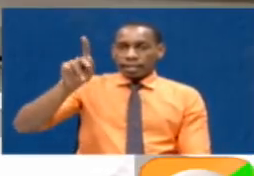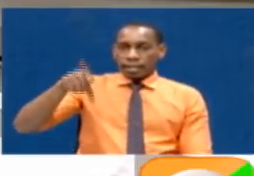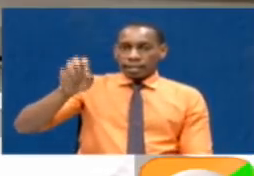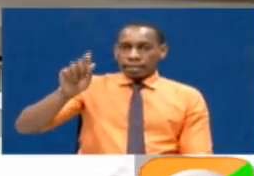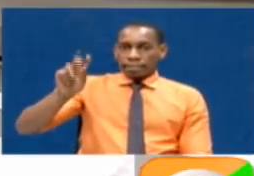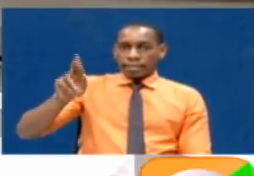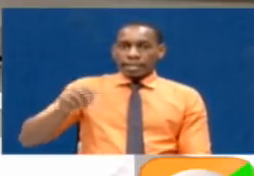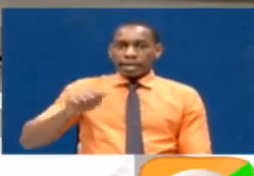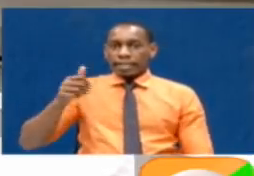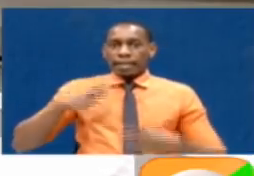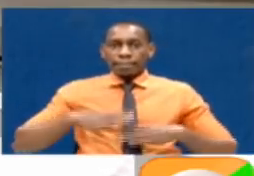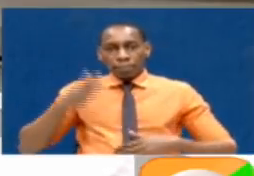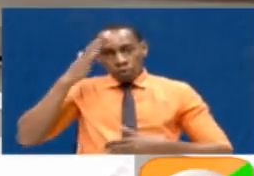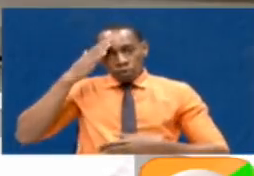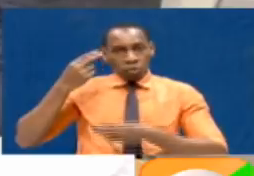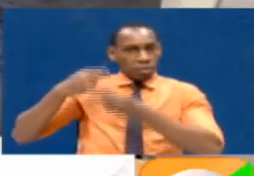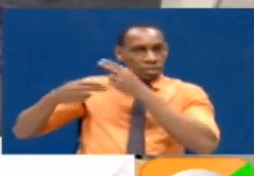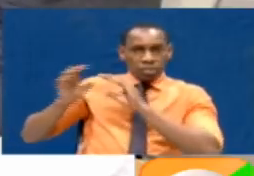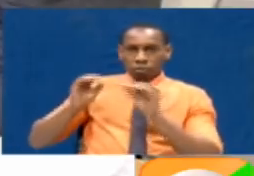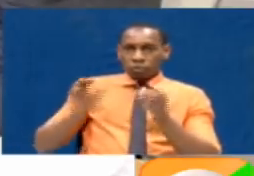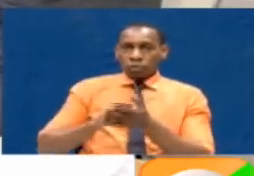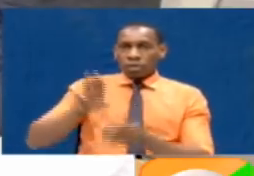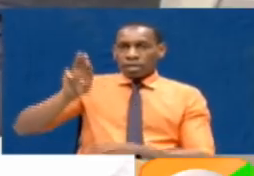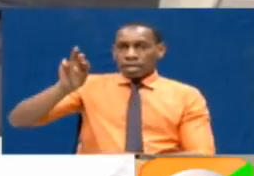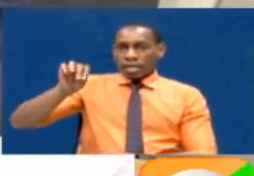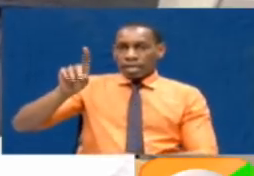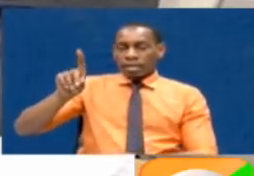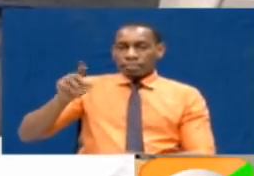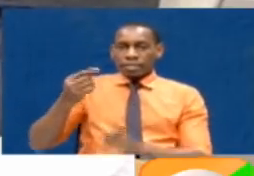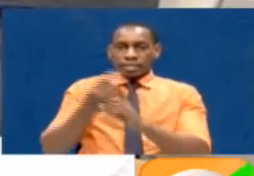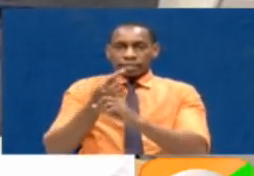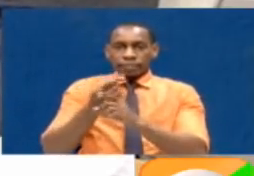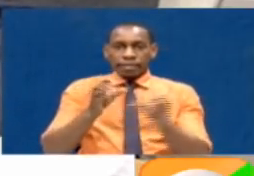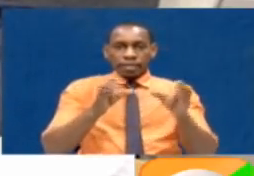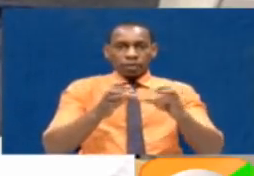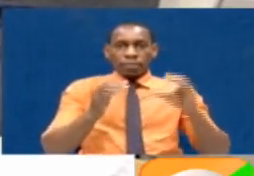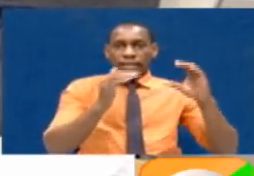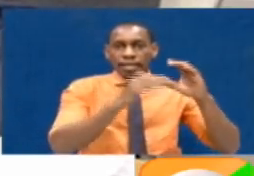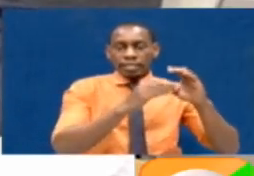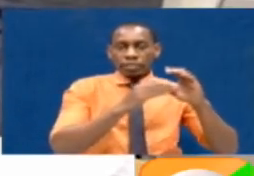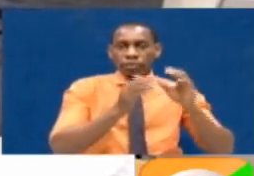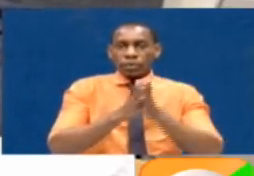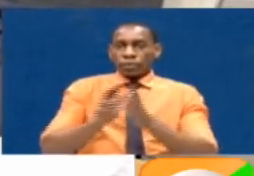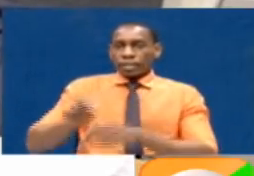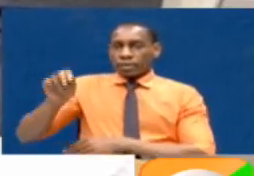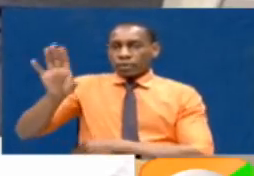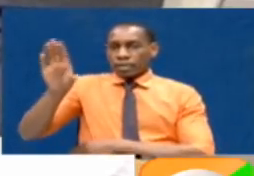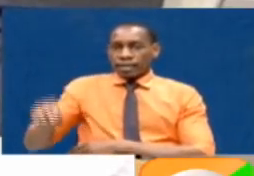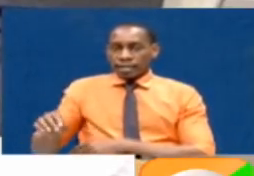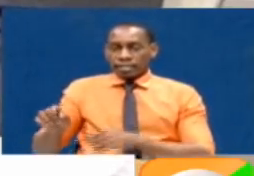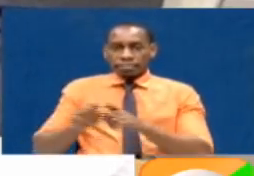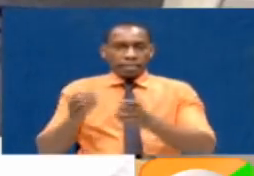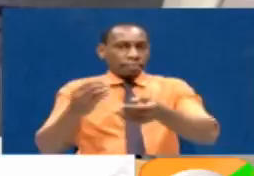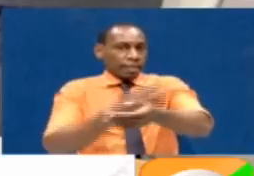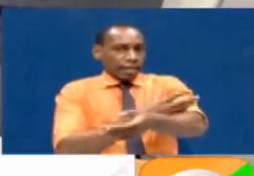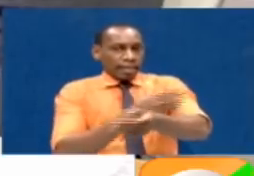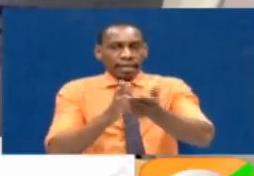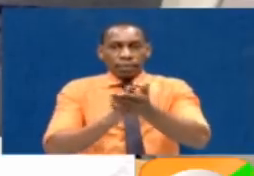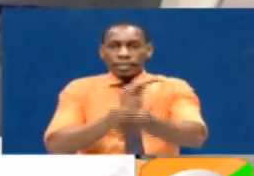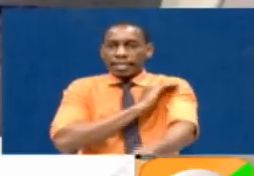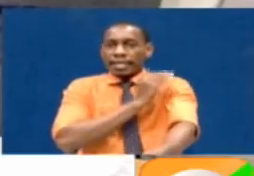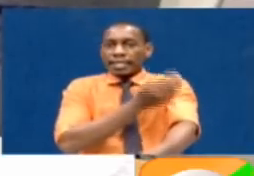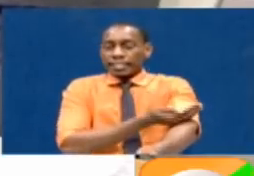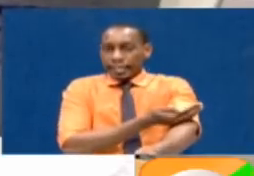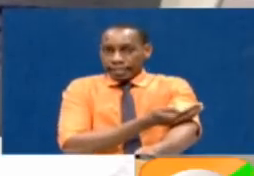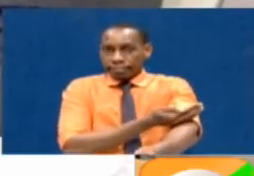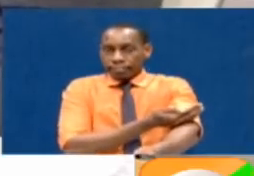your background, real quick, you were MD of Diageo in Eastern Europe, Russia, North Africa. Before that, you were MD in Ghana and